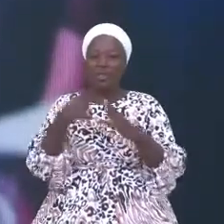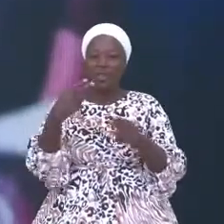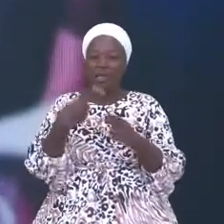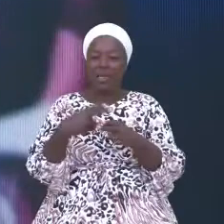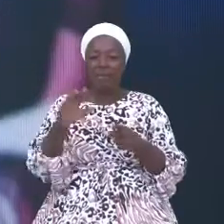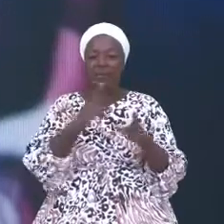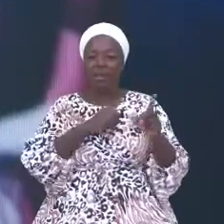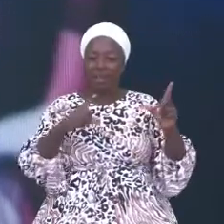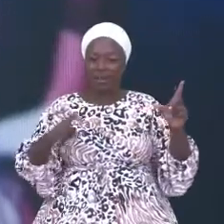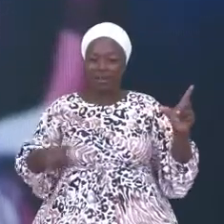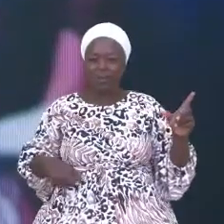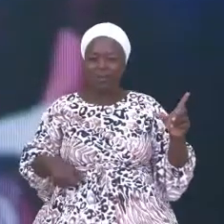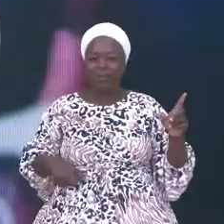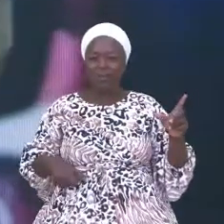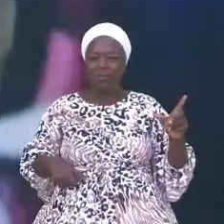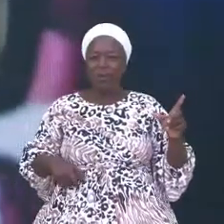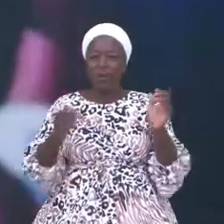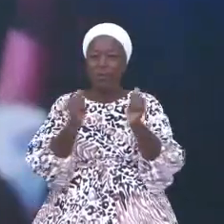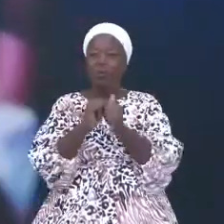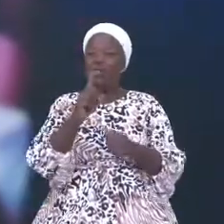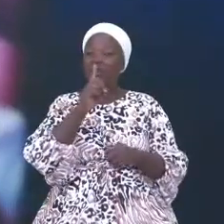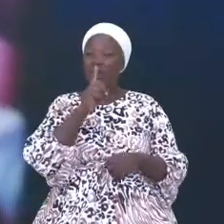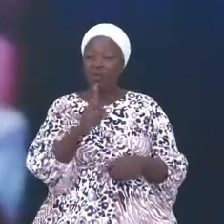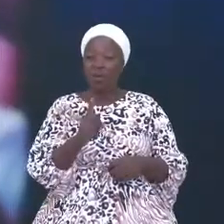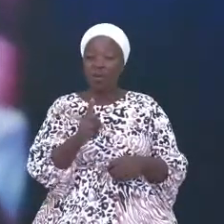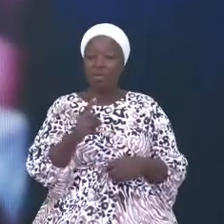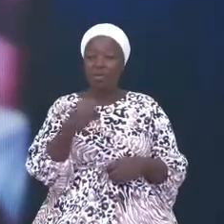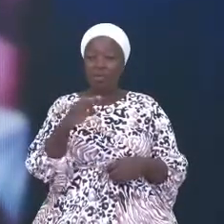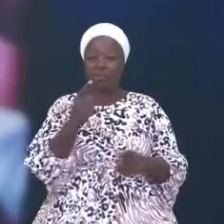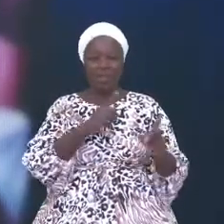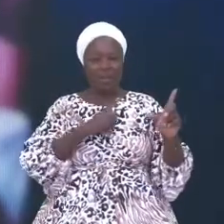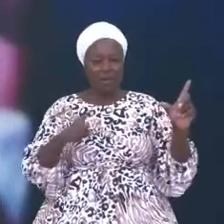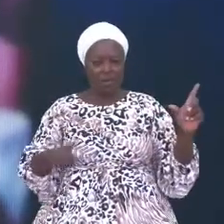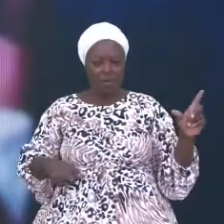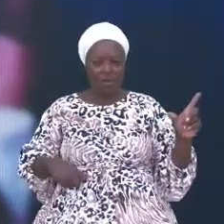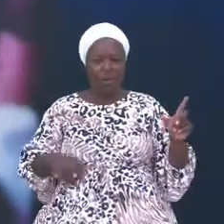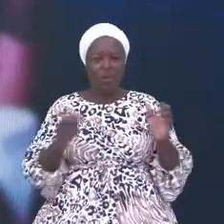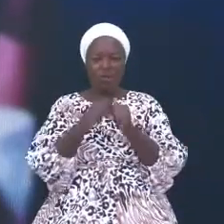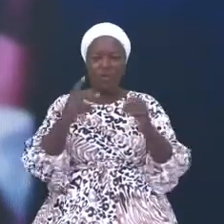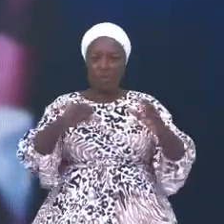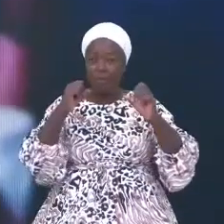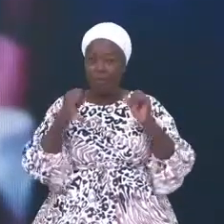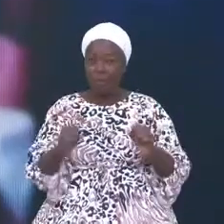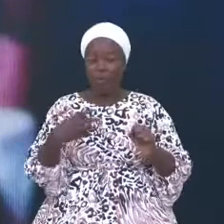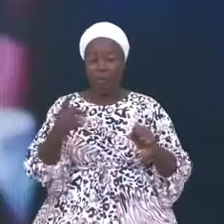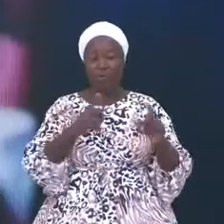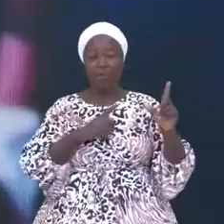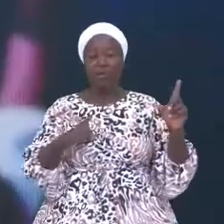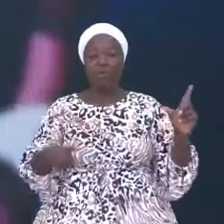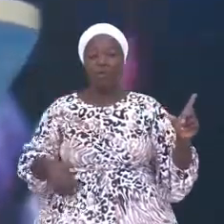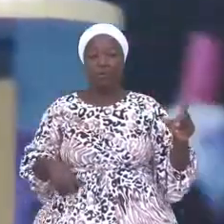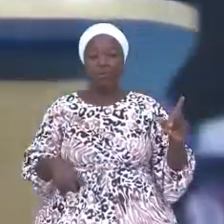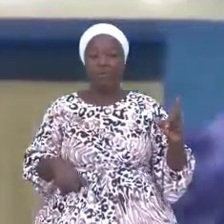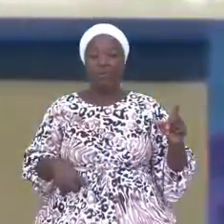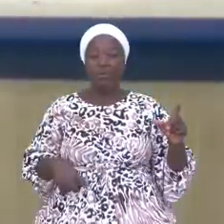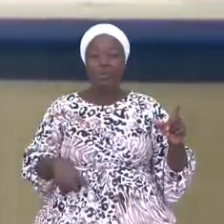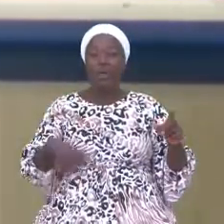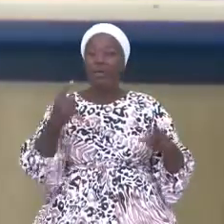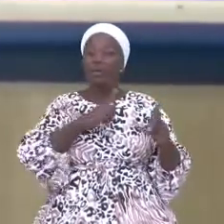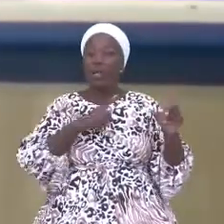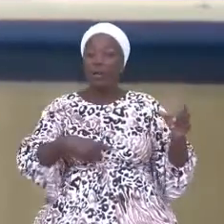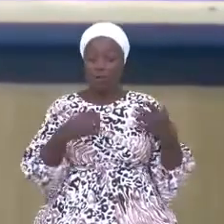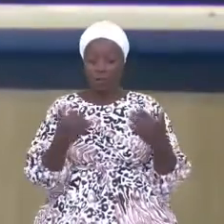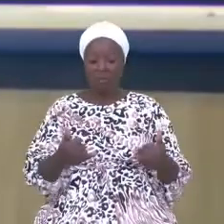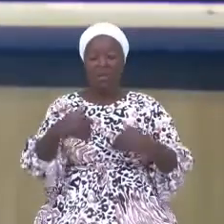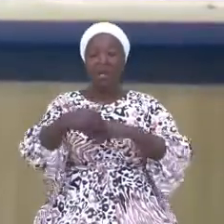Lord with assurance of the Lord, or the power of the Lord. The Lord